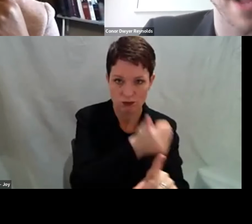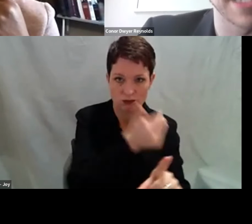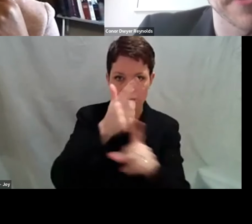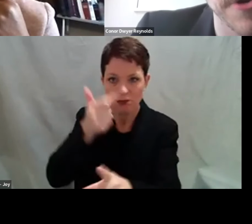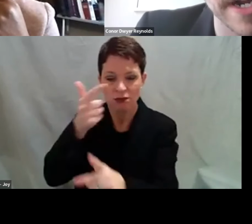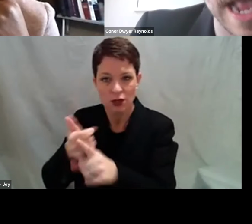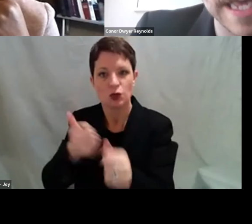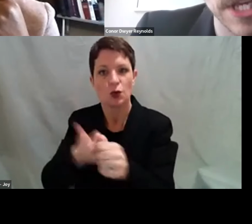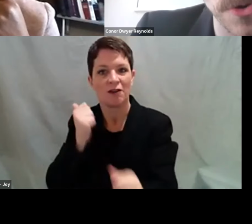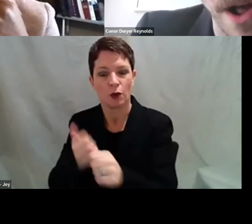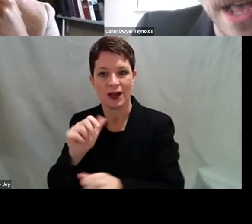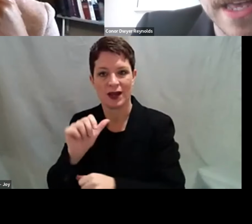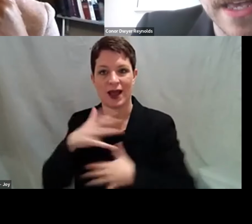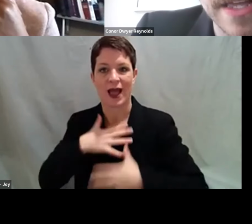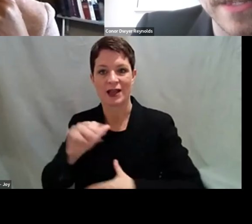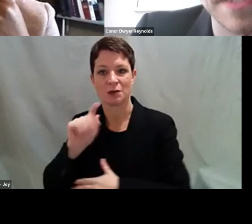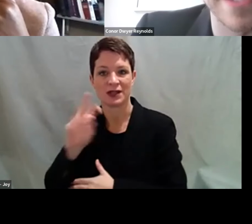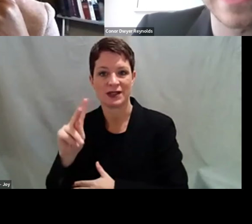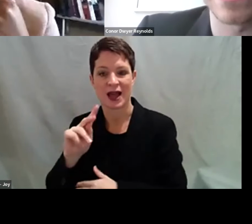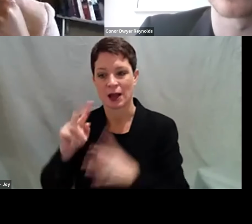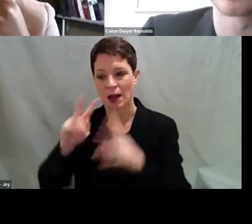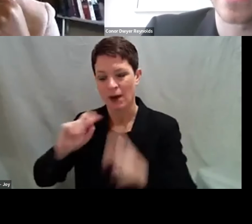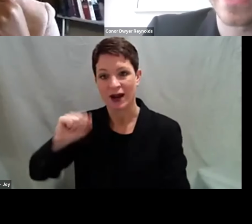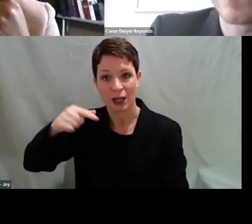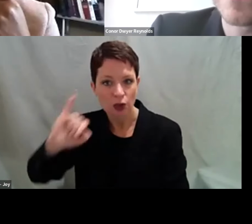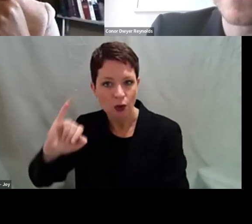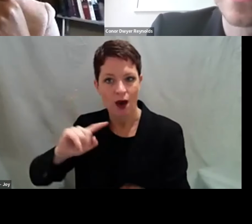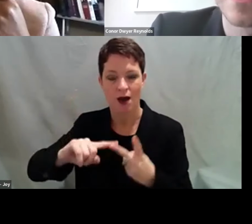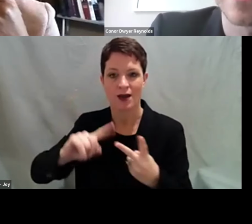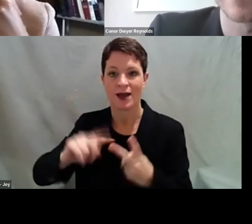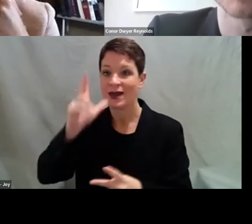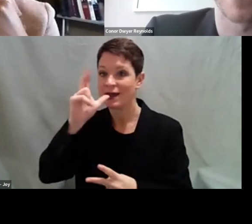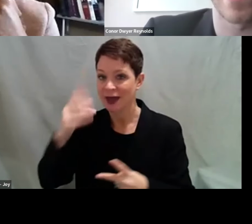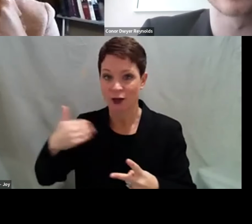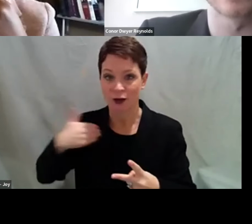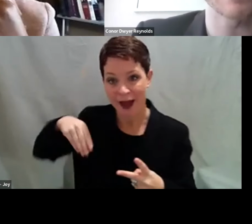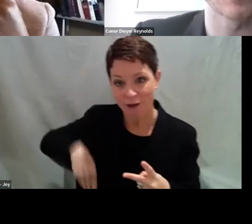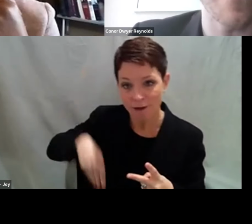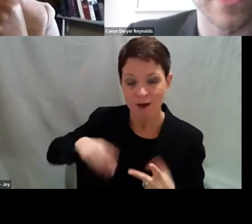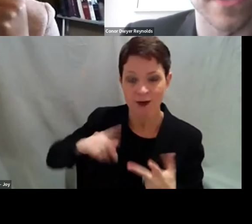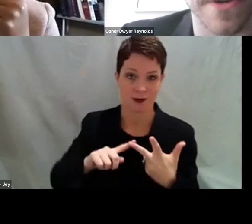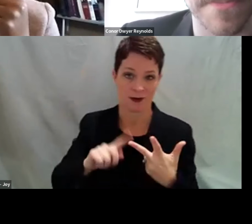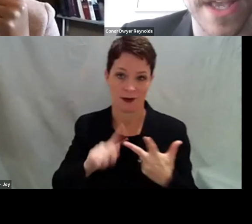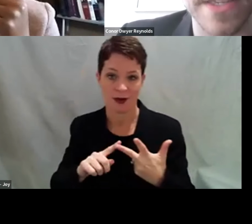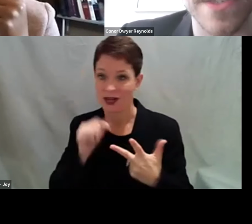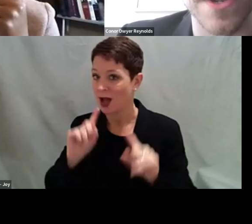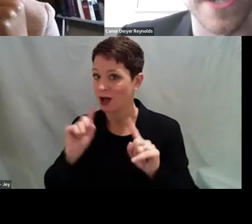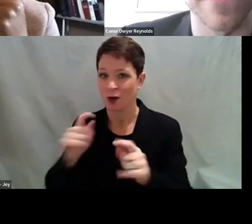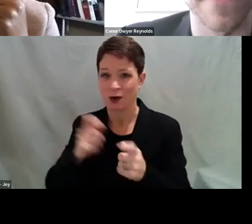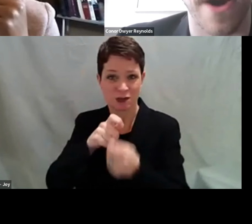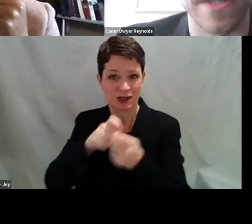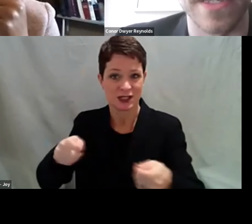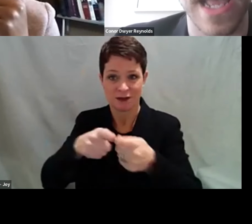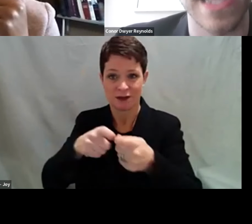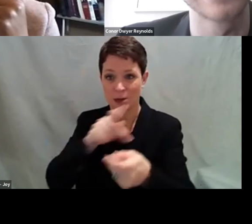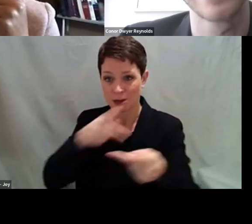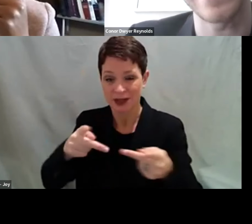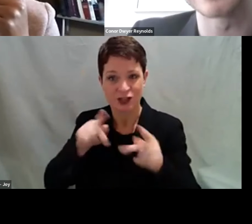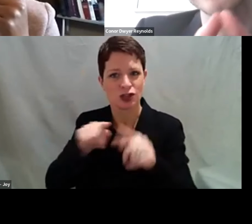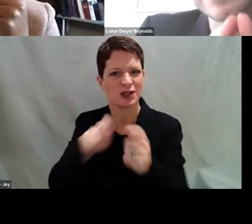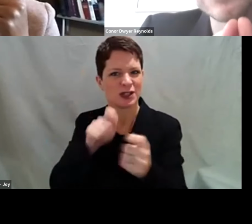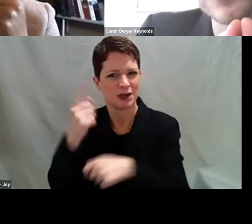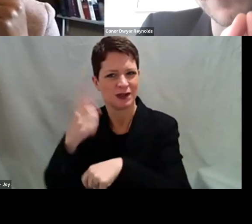is by monitoring AQI. This is by carrying inhalers. This is by not going to certain places during different parts of the